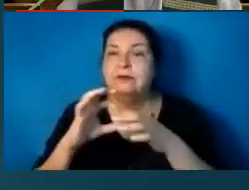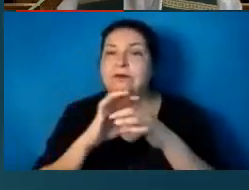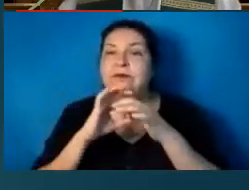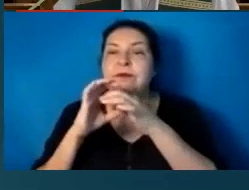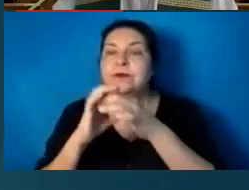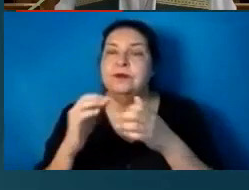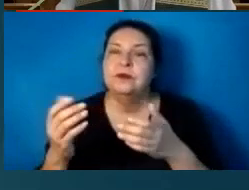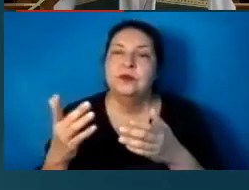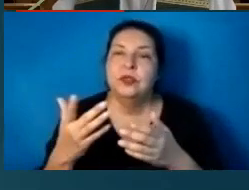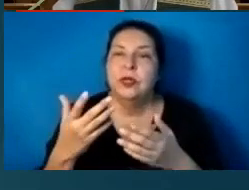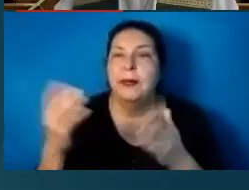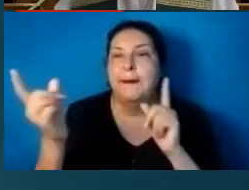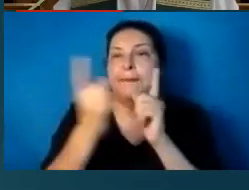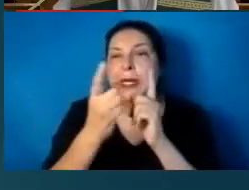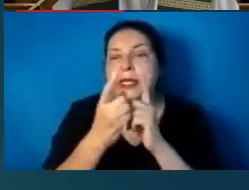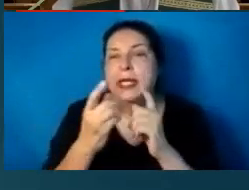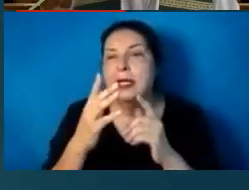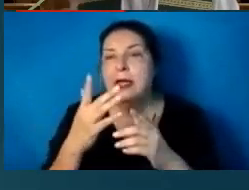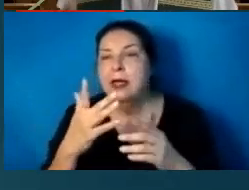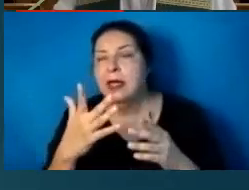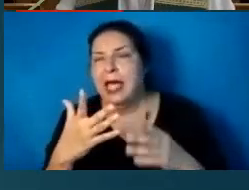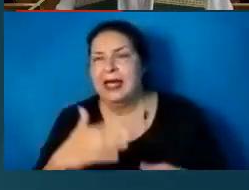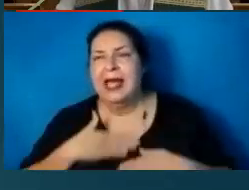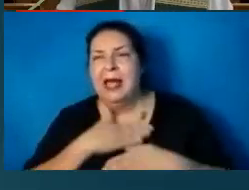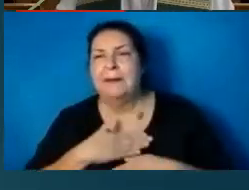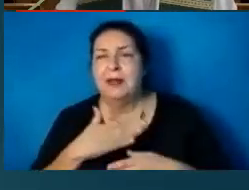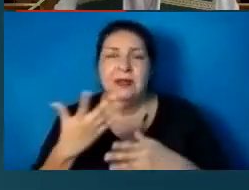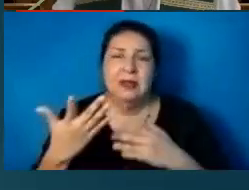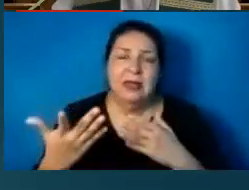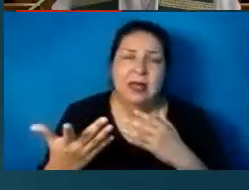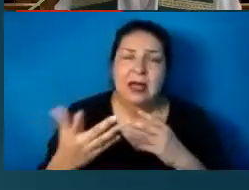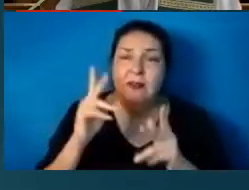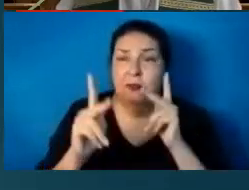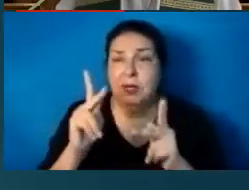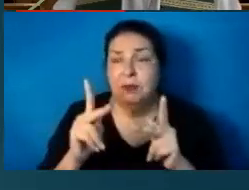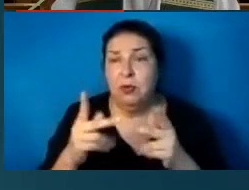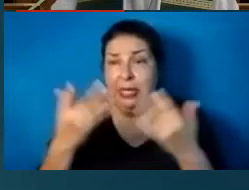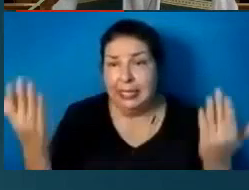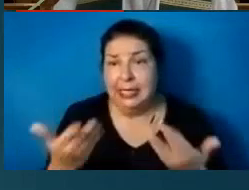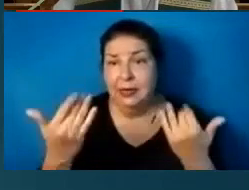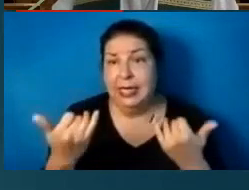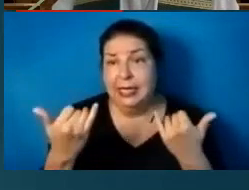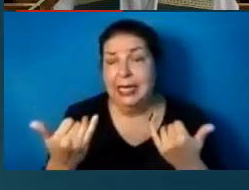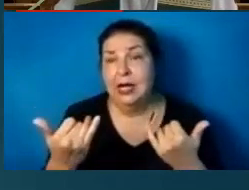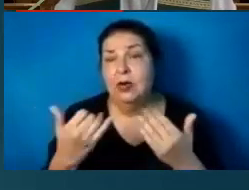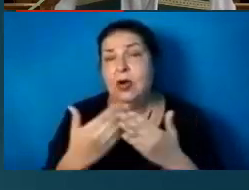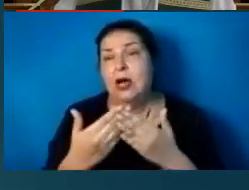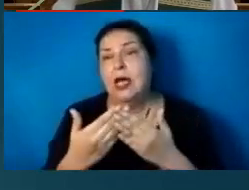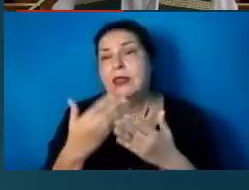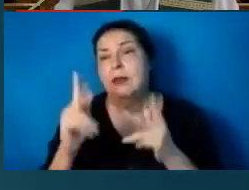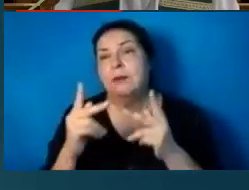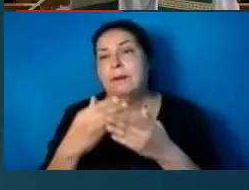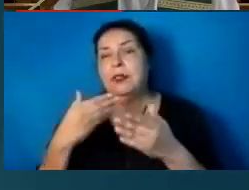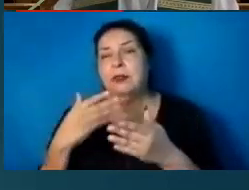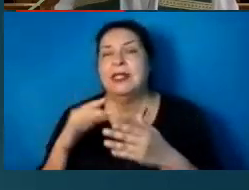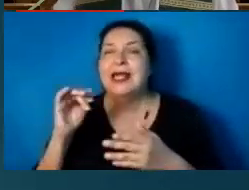and delightful beyond all expression here and now. This is the day when the promise of our text